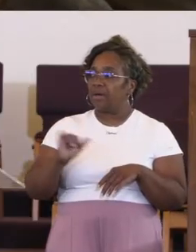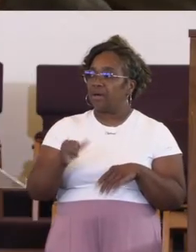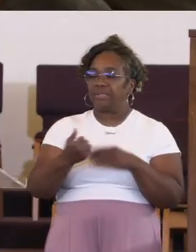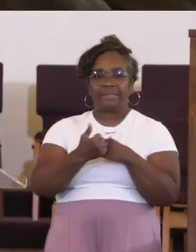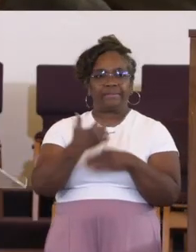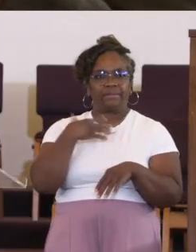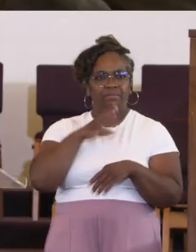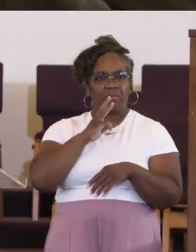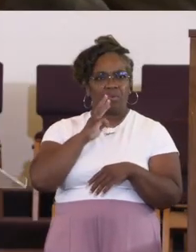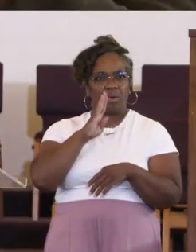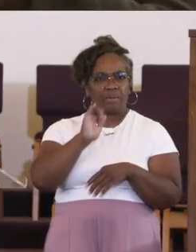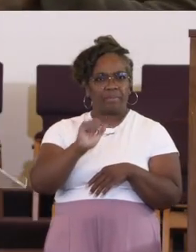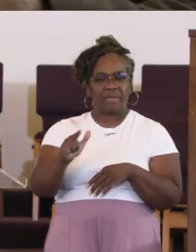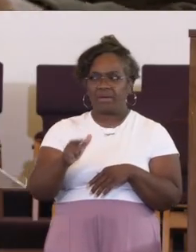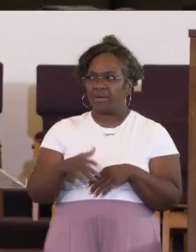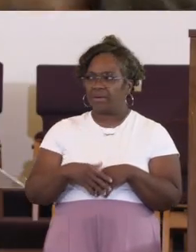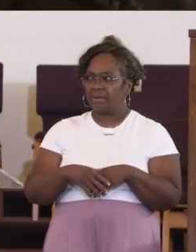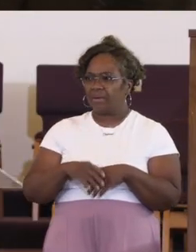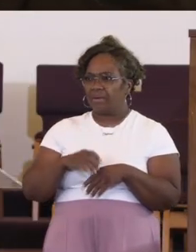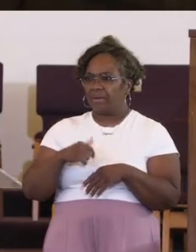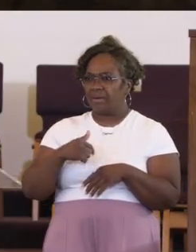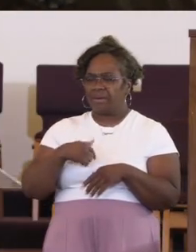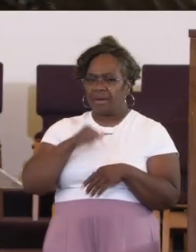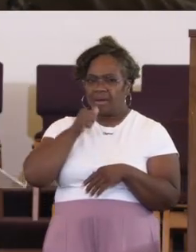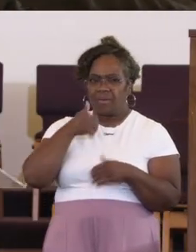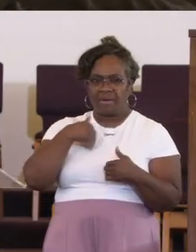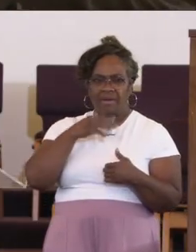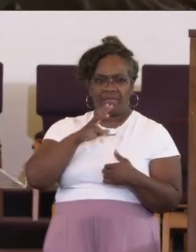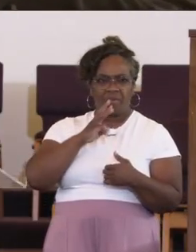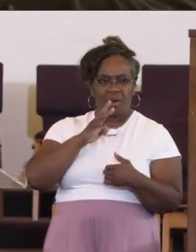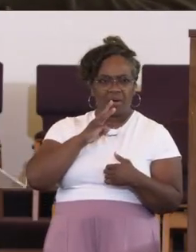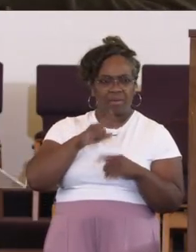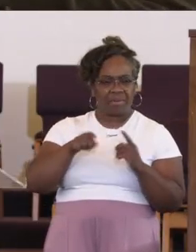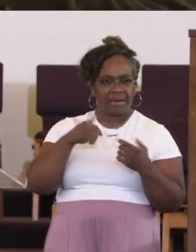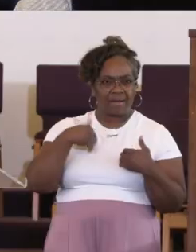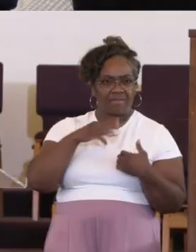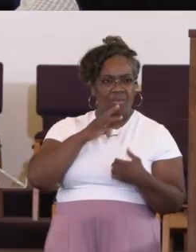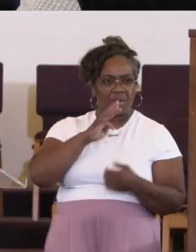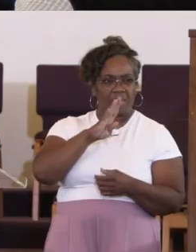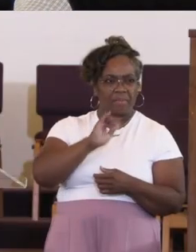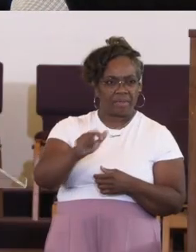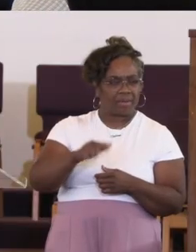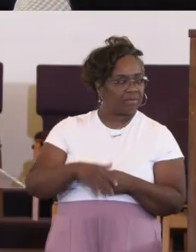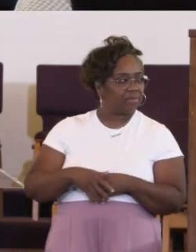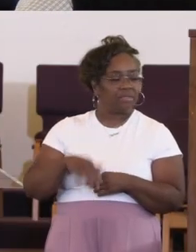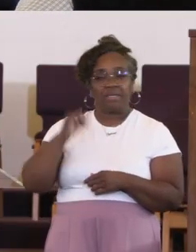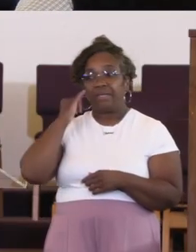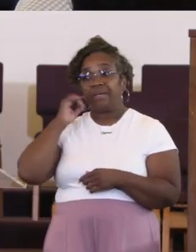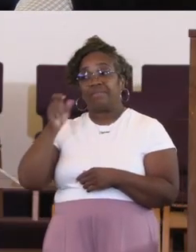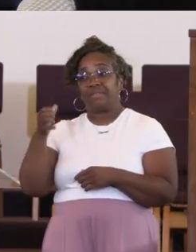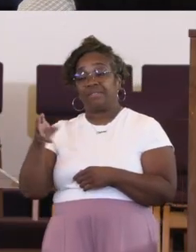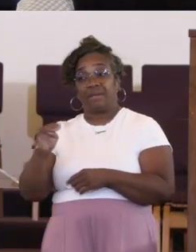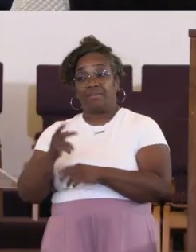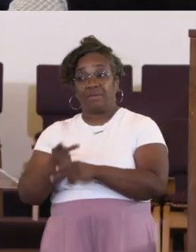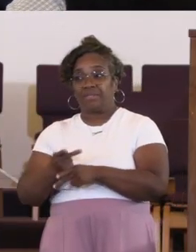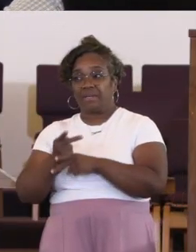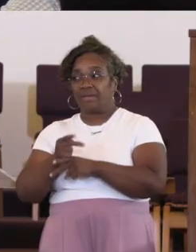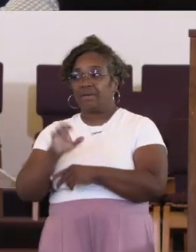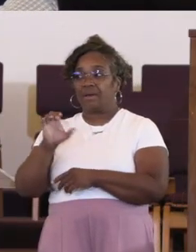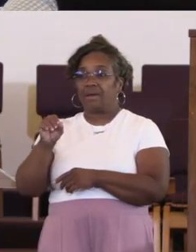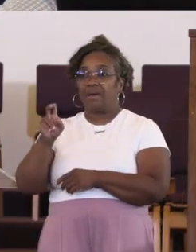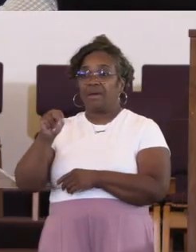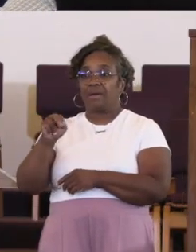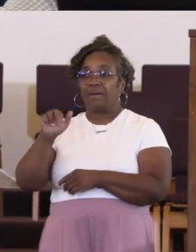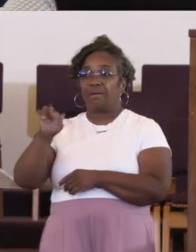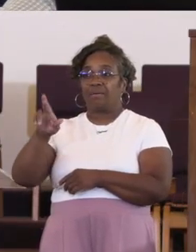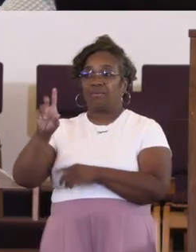bill. Huh. And I don't have water, but You I know got what? a water bill. Okay, if Sam doesn't take care of you, Conrad is a really good lawyer. Oh,